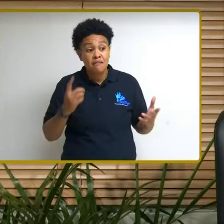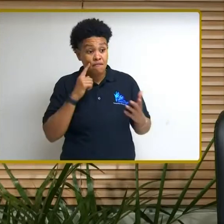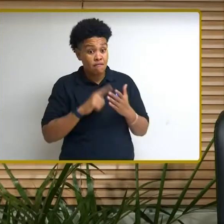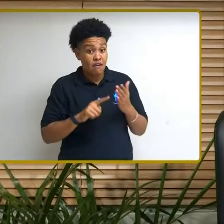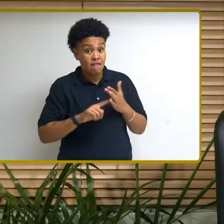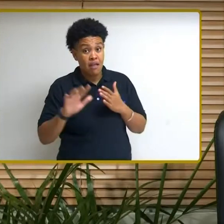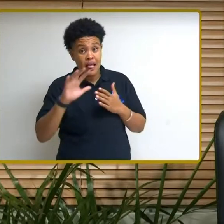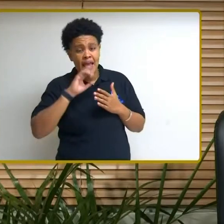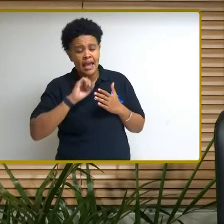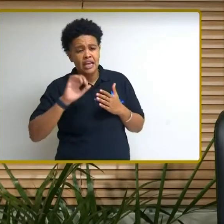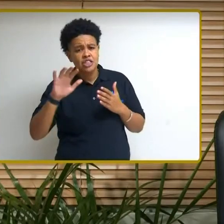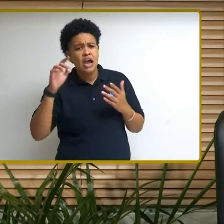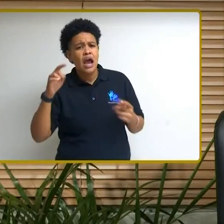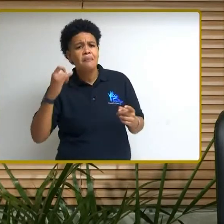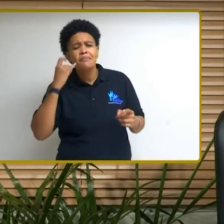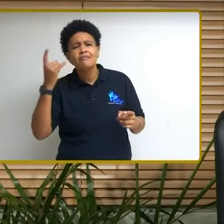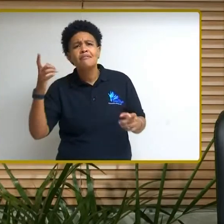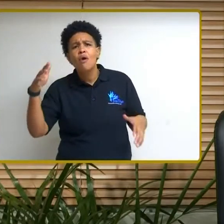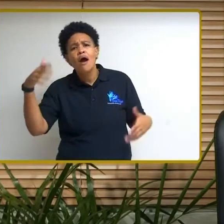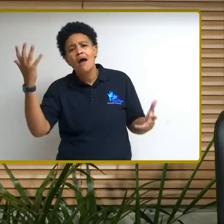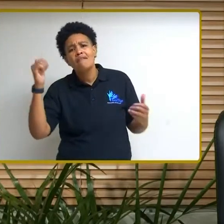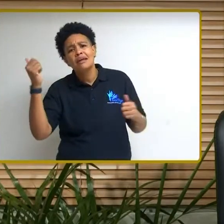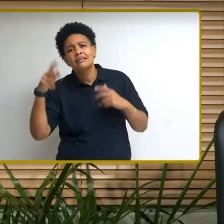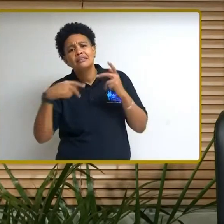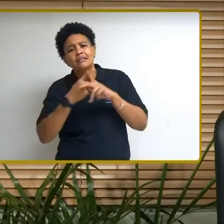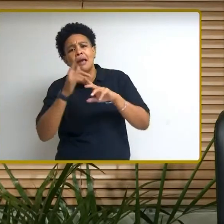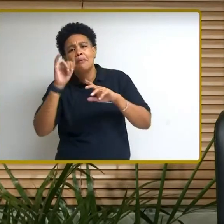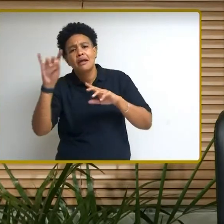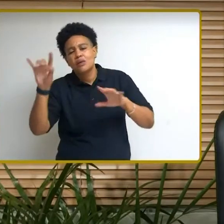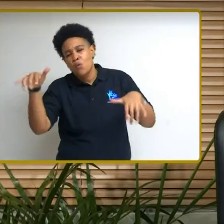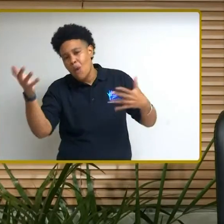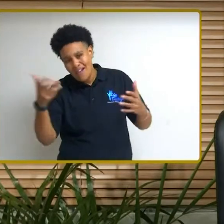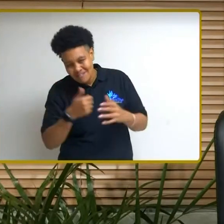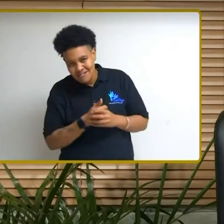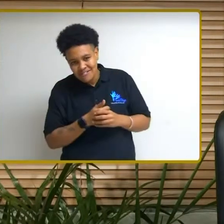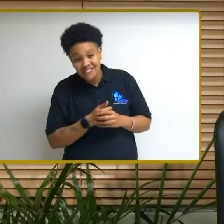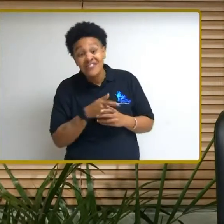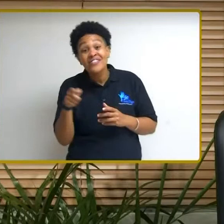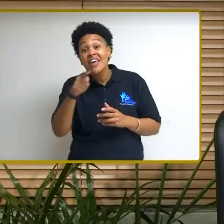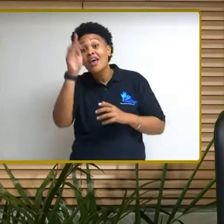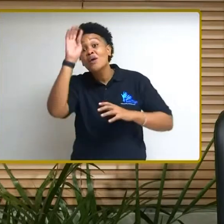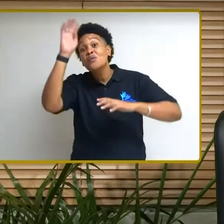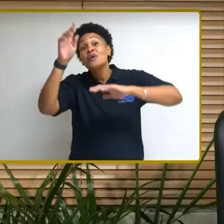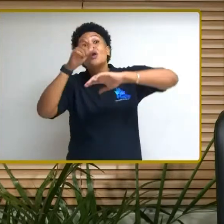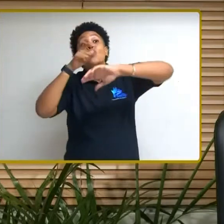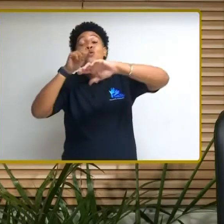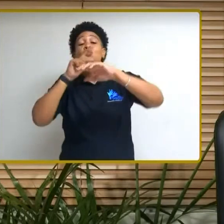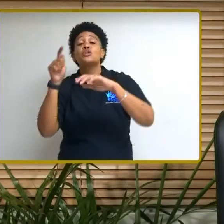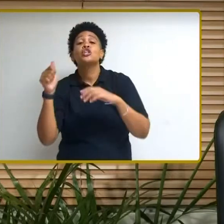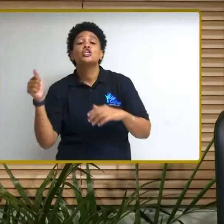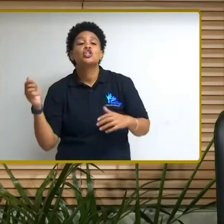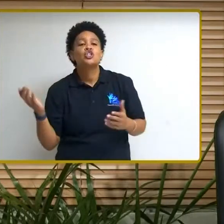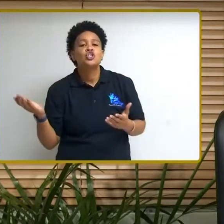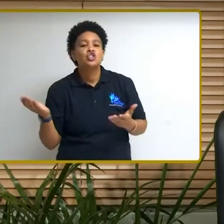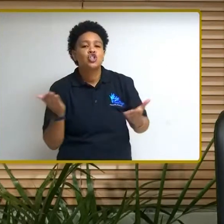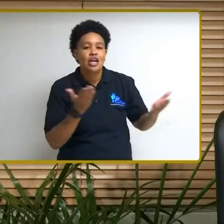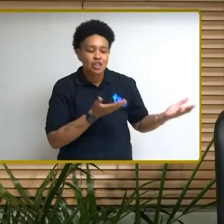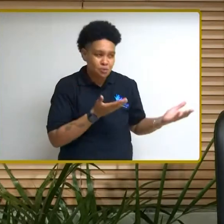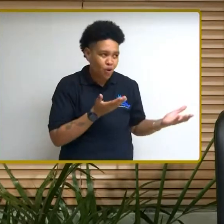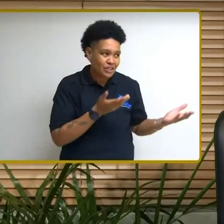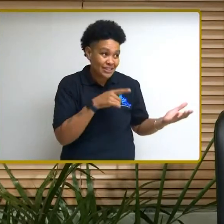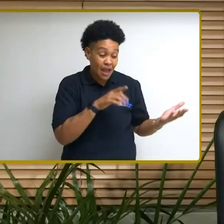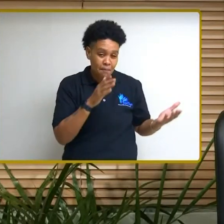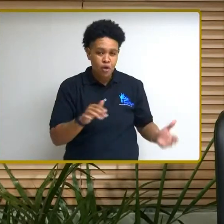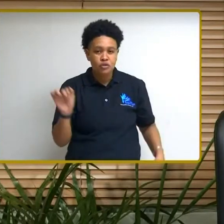verifying their age if they have no other forms of ID, that they are going to, or who is transporting